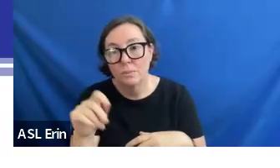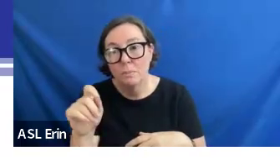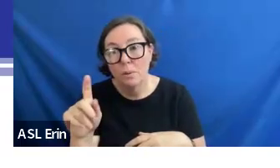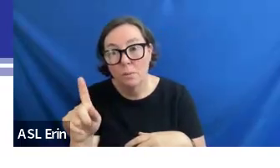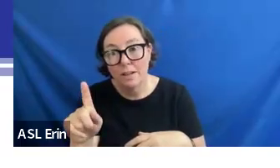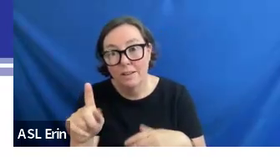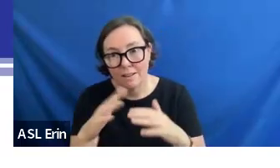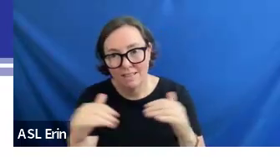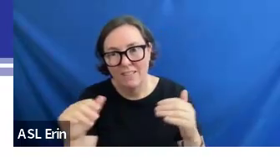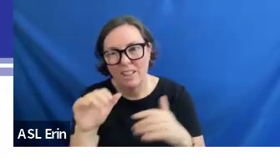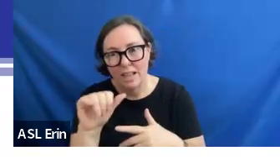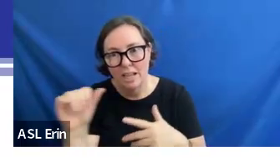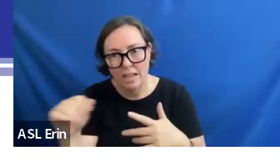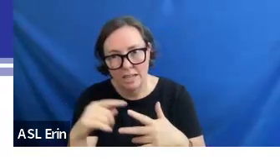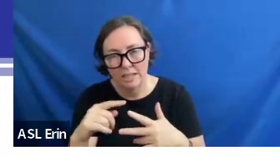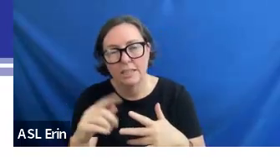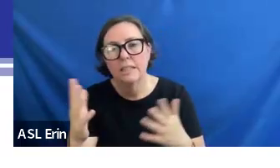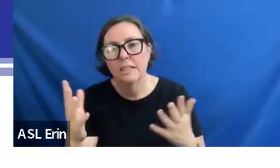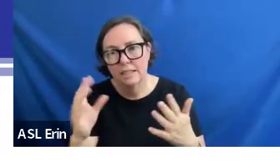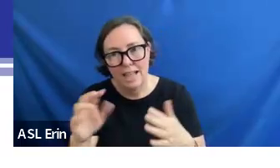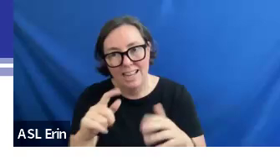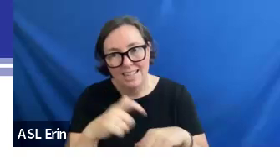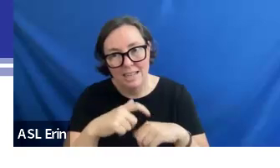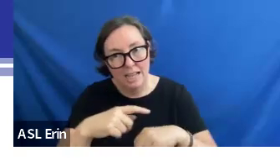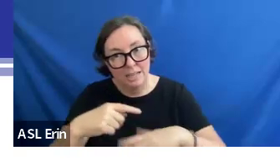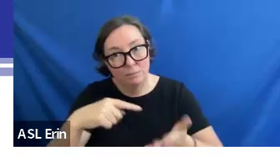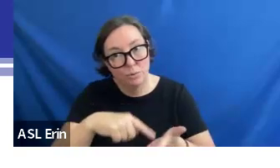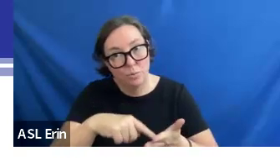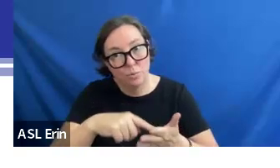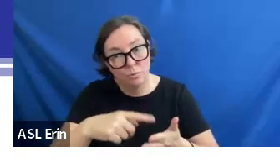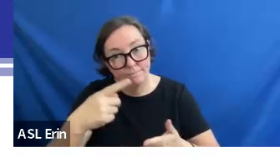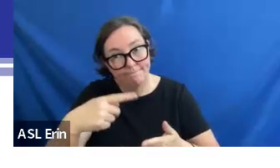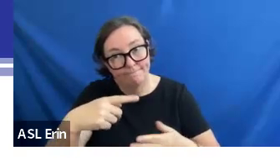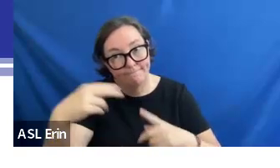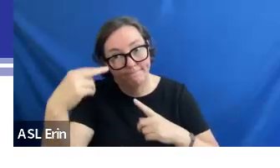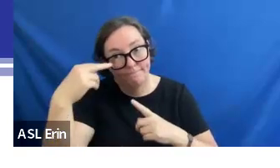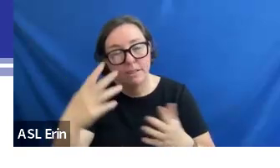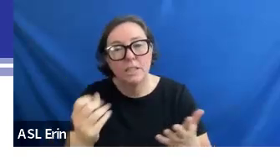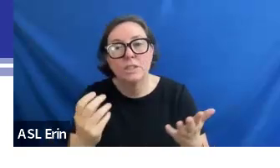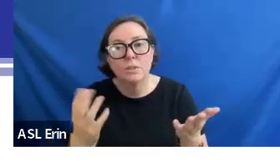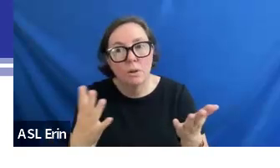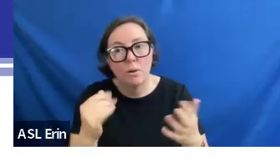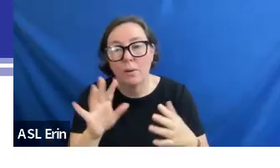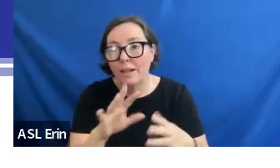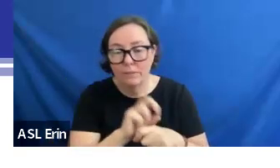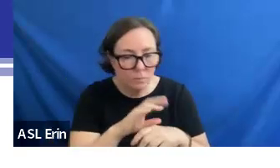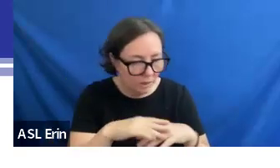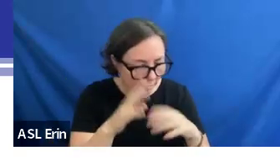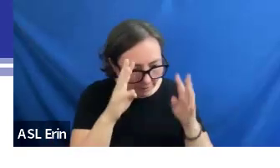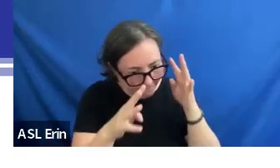2.1 level AA, and there's a timeline for that. There's a 2 to 3 year timeline for that. So if you're working